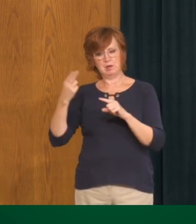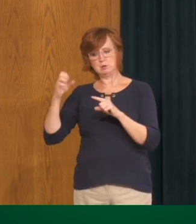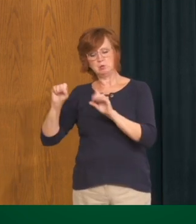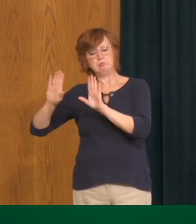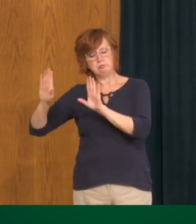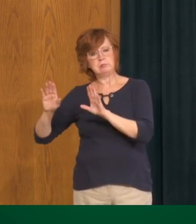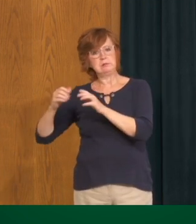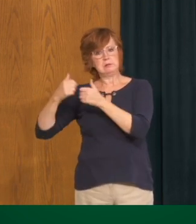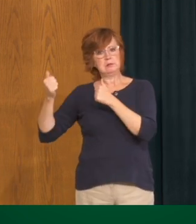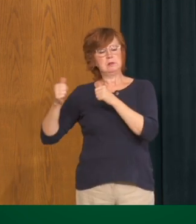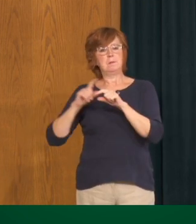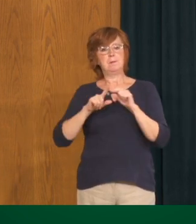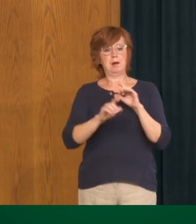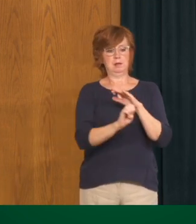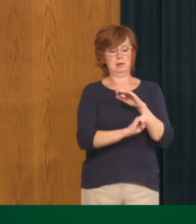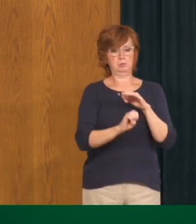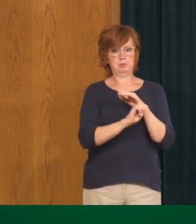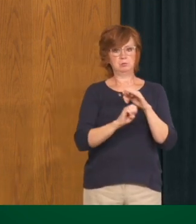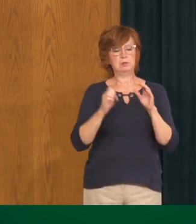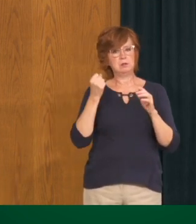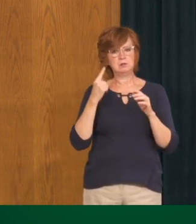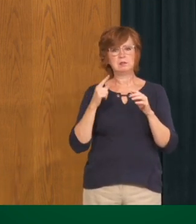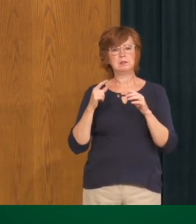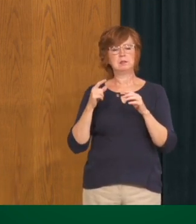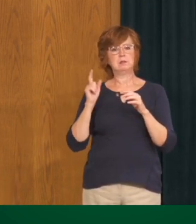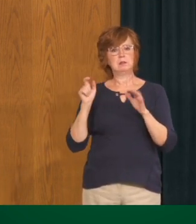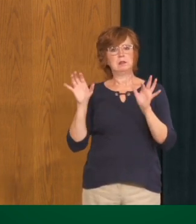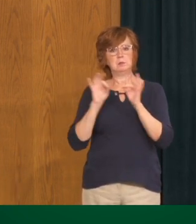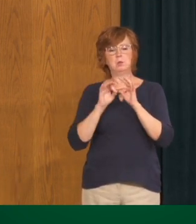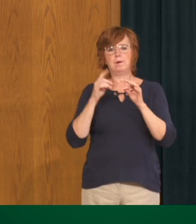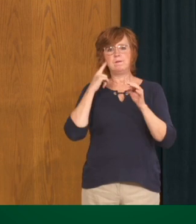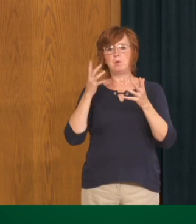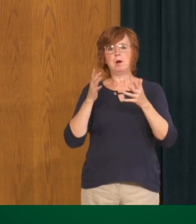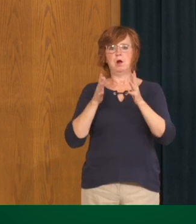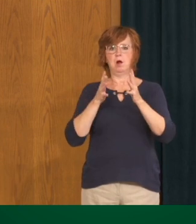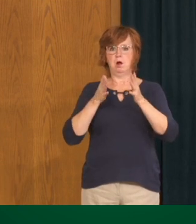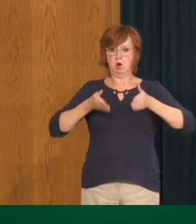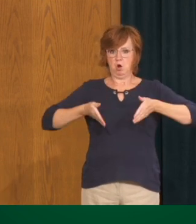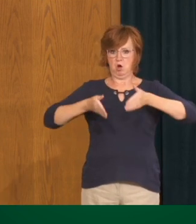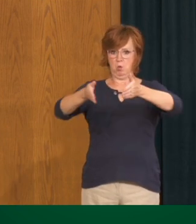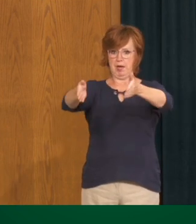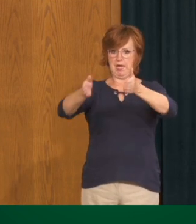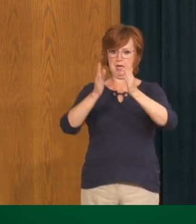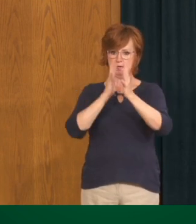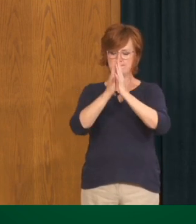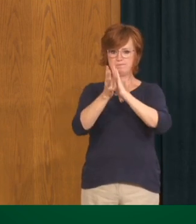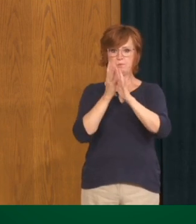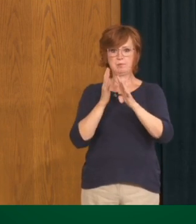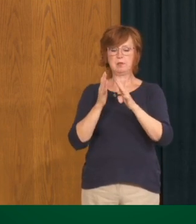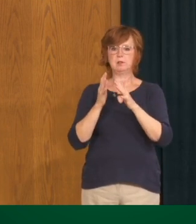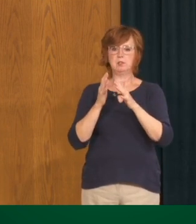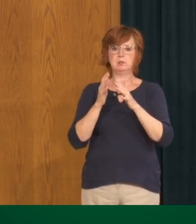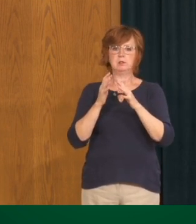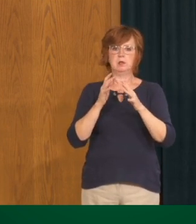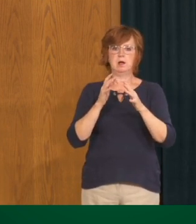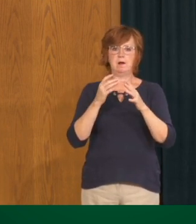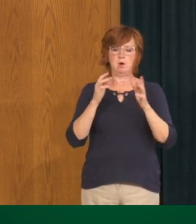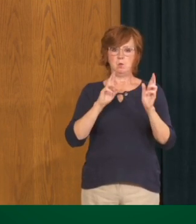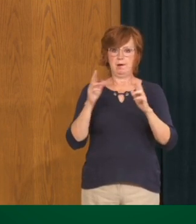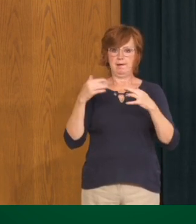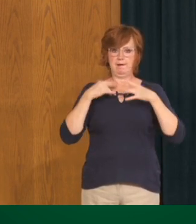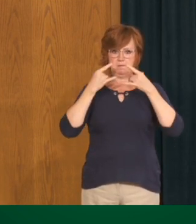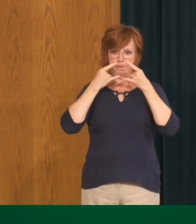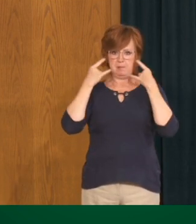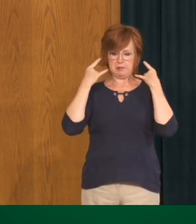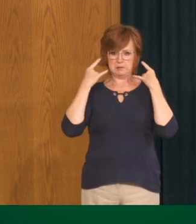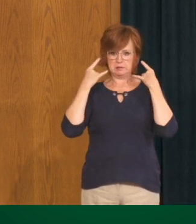in specific blocks. But certainly in those settings, also in hallways where required, you can and should be able to put a mask on. But